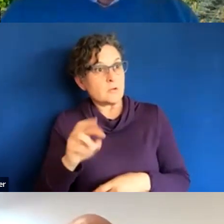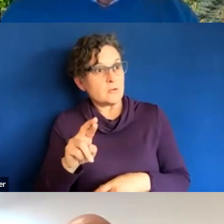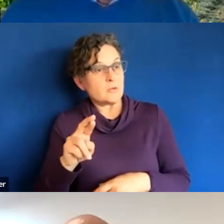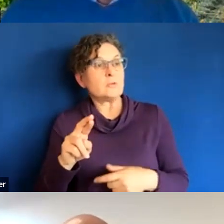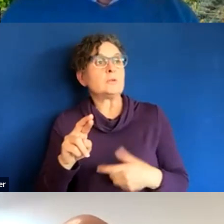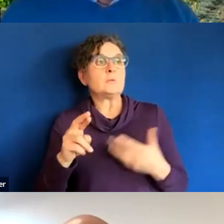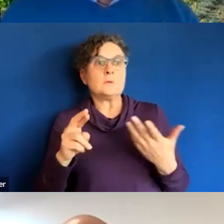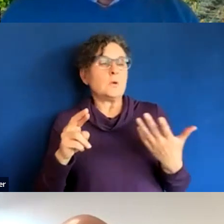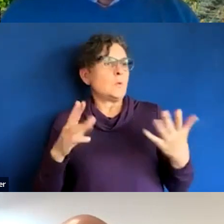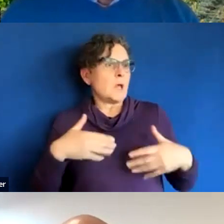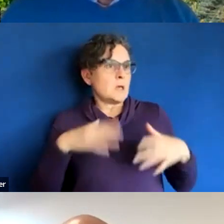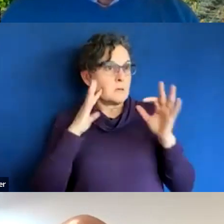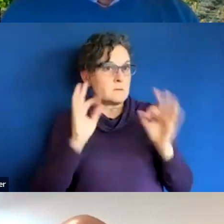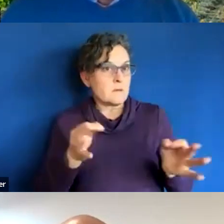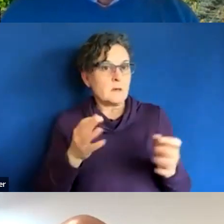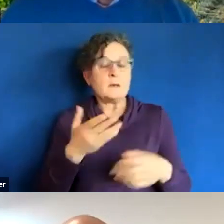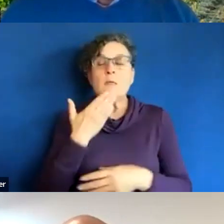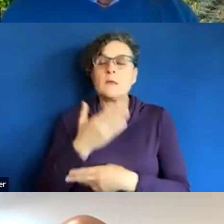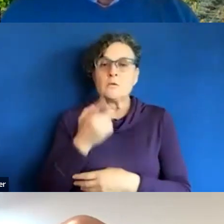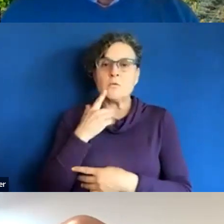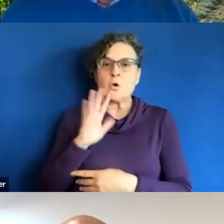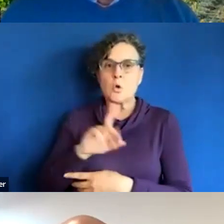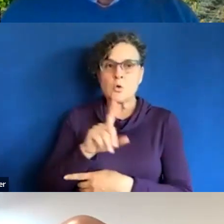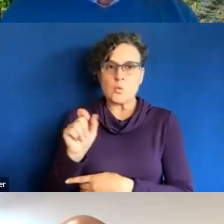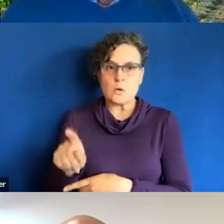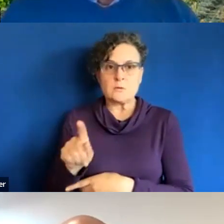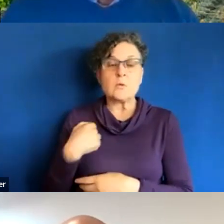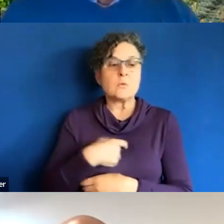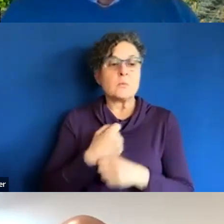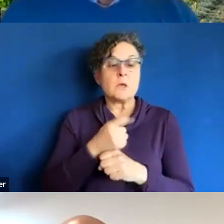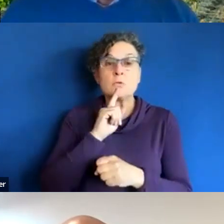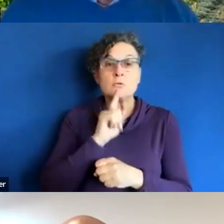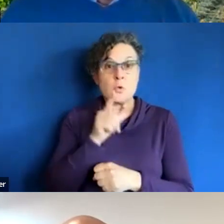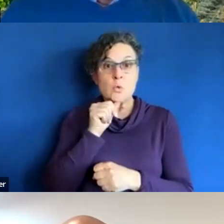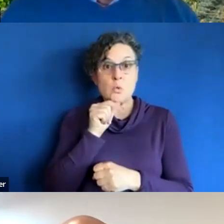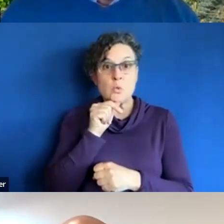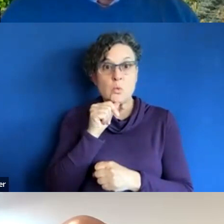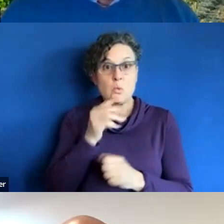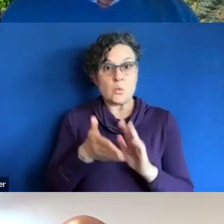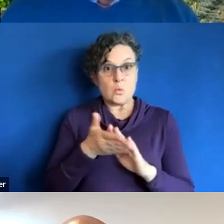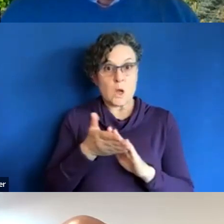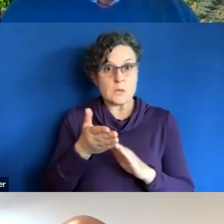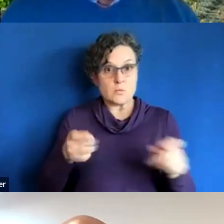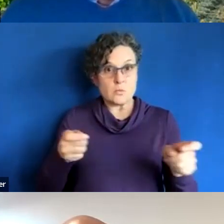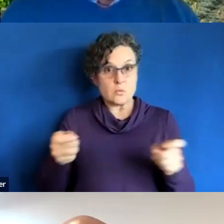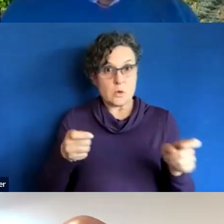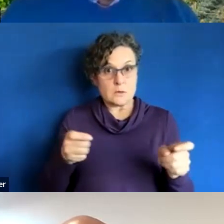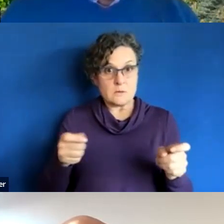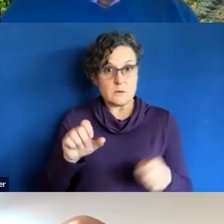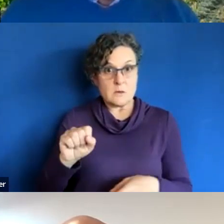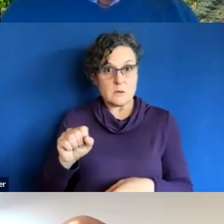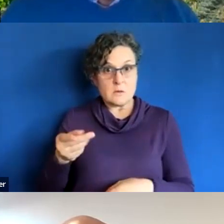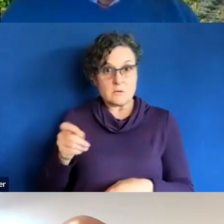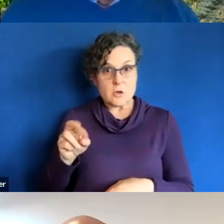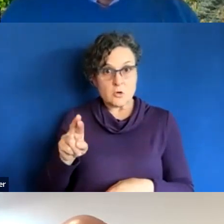question. And we will ensure that whoever is running the site will be running it